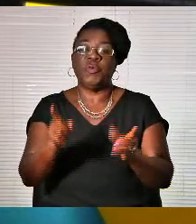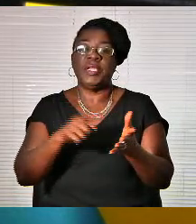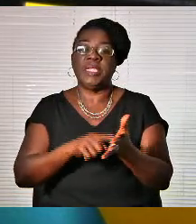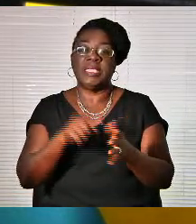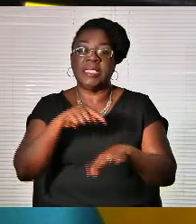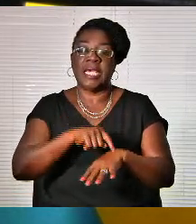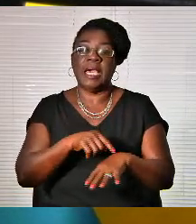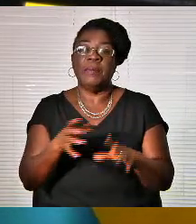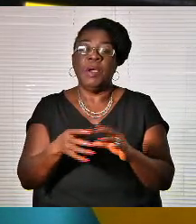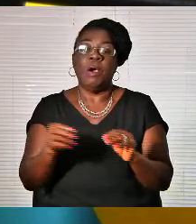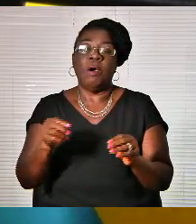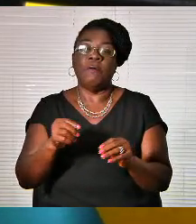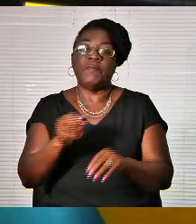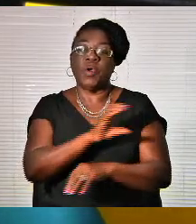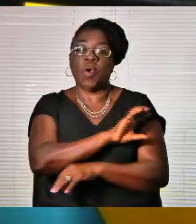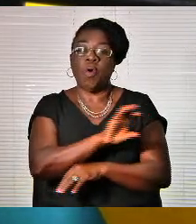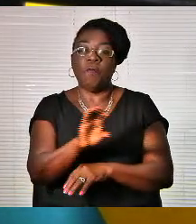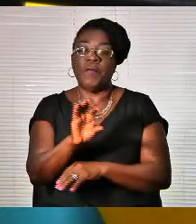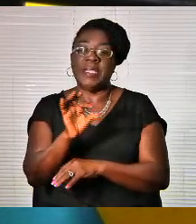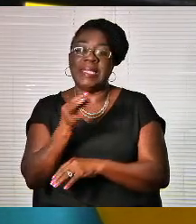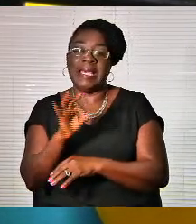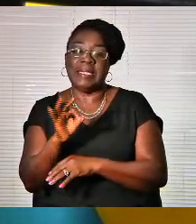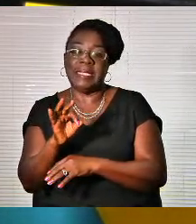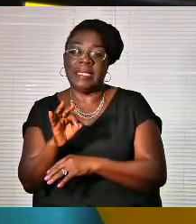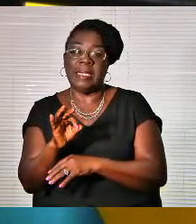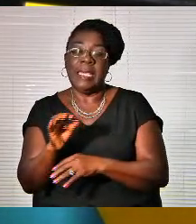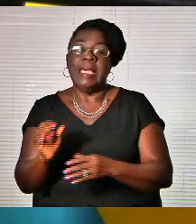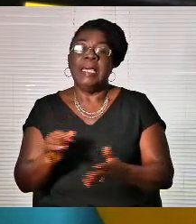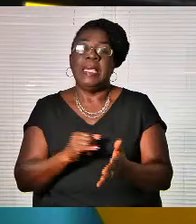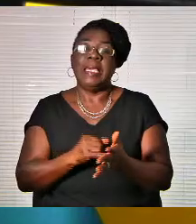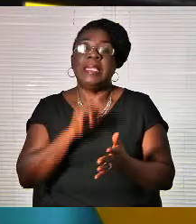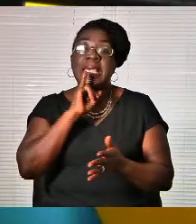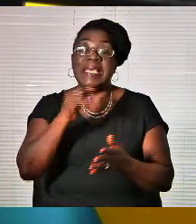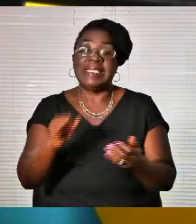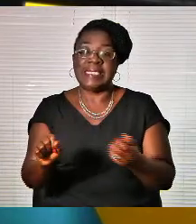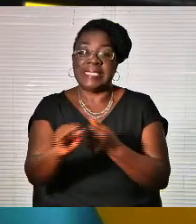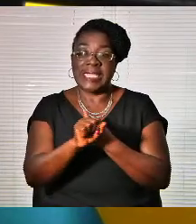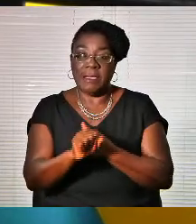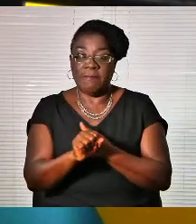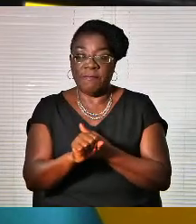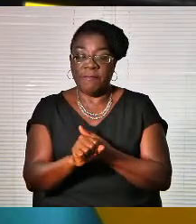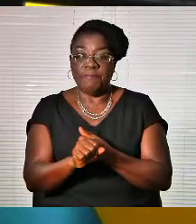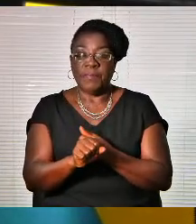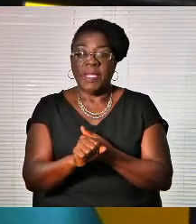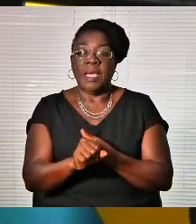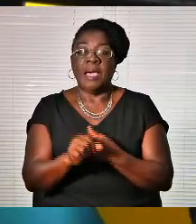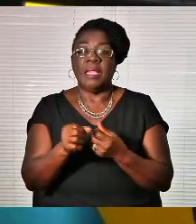is safe and effective, and this is supported by years of research.